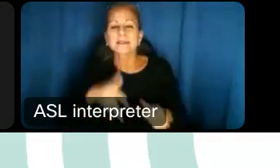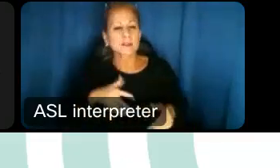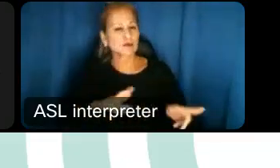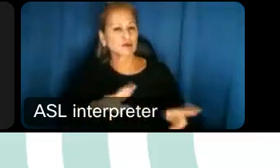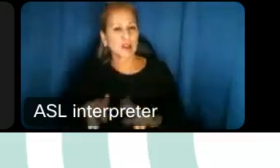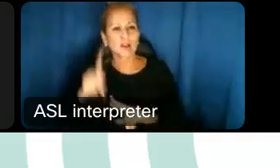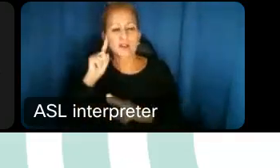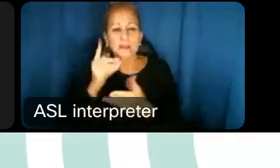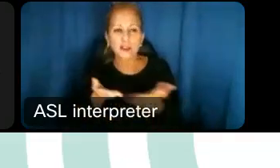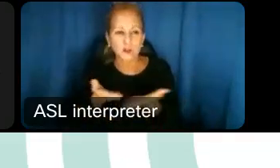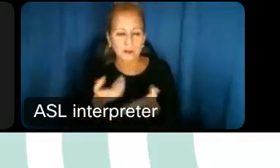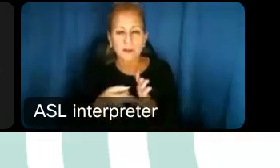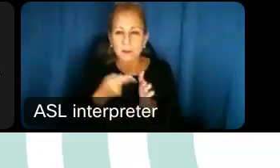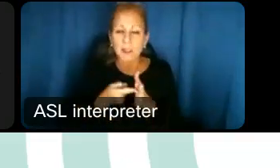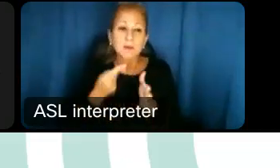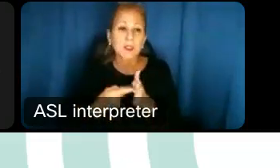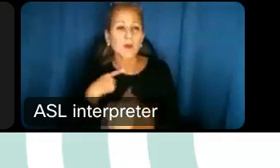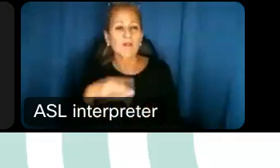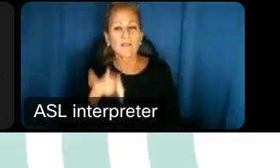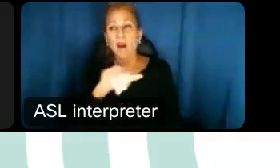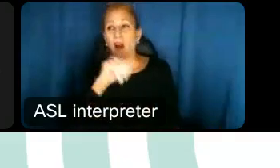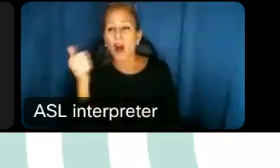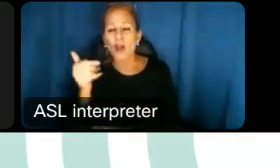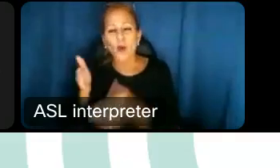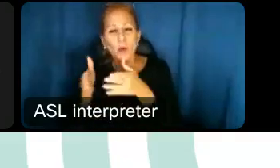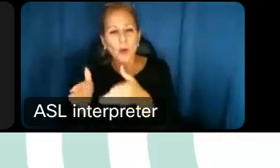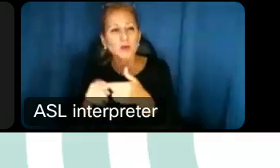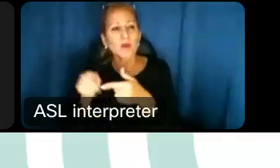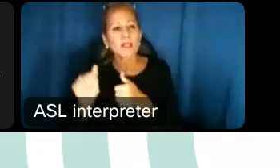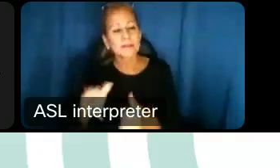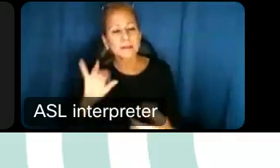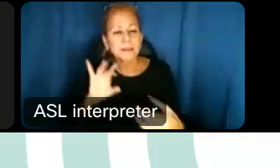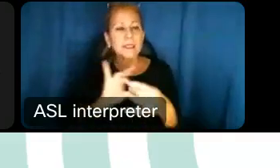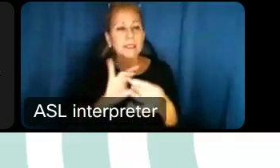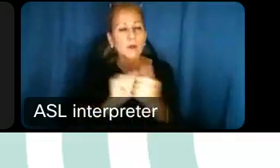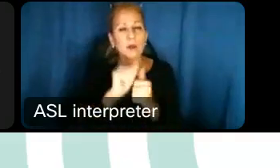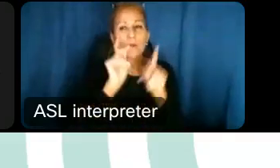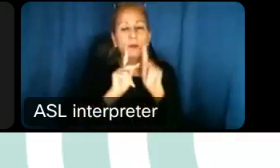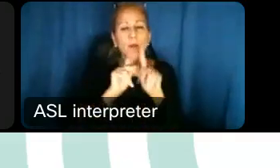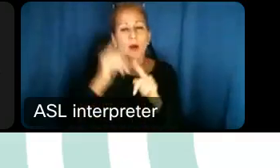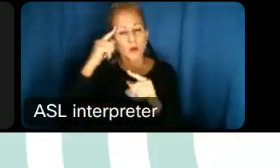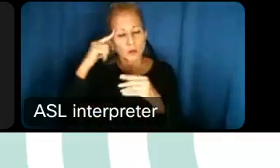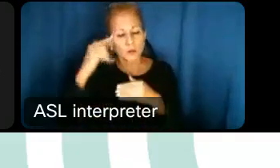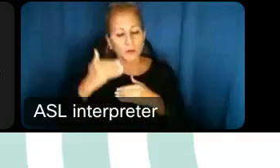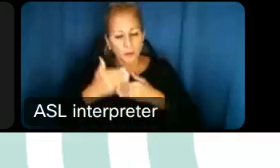for some services, and sometimes we find other outlets so they can still connect with people and process.